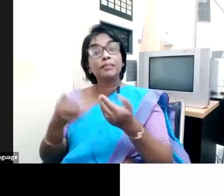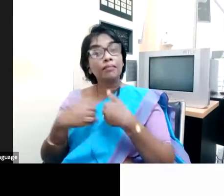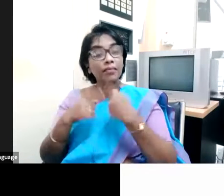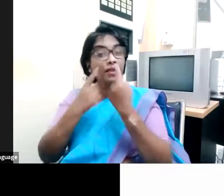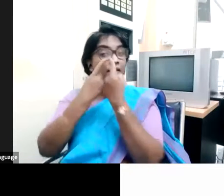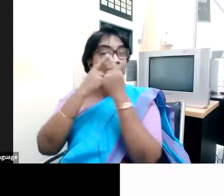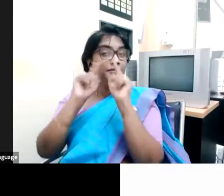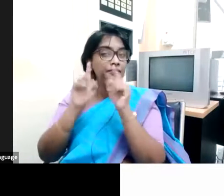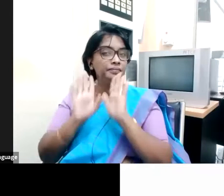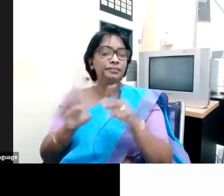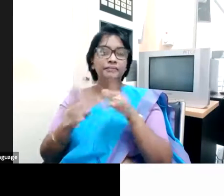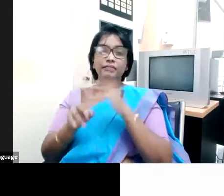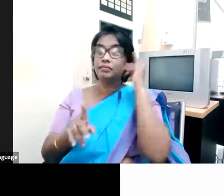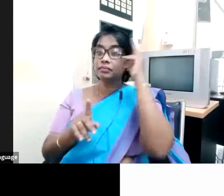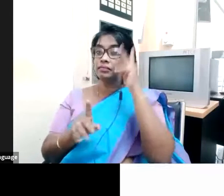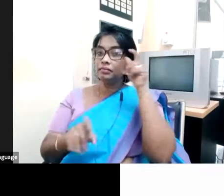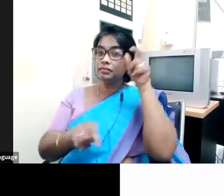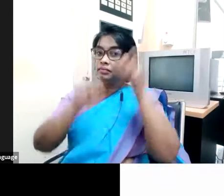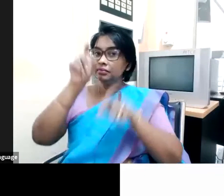So we